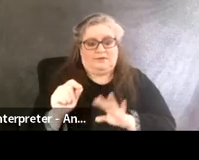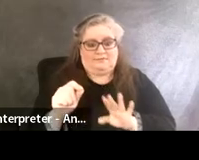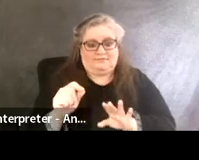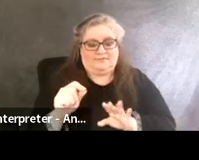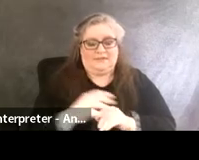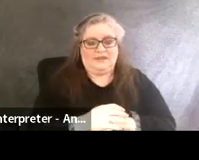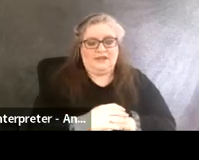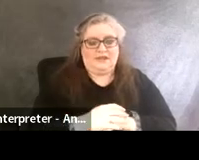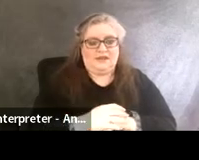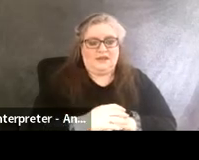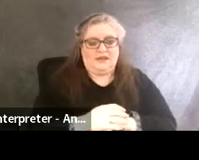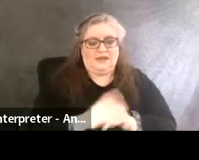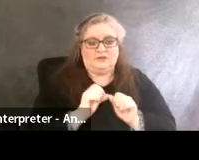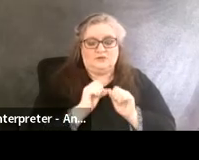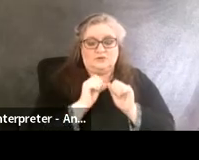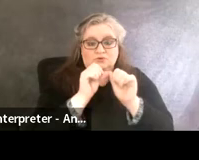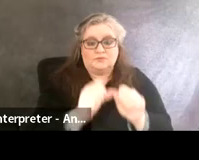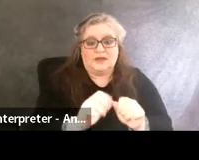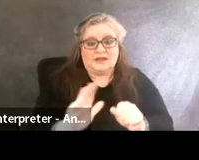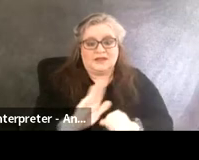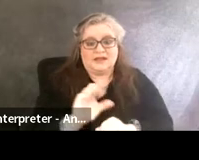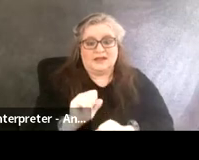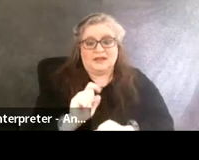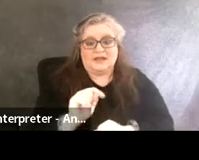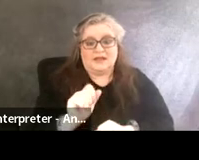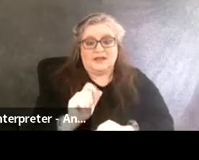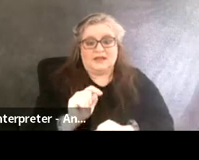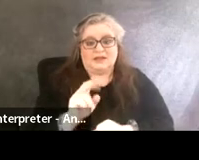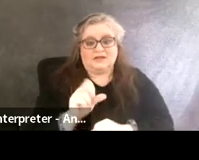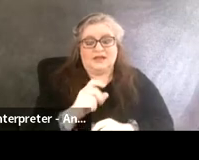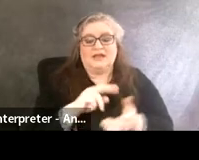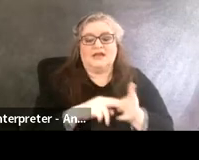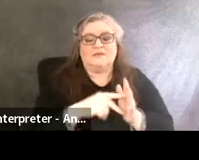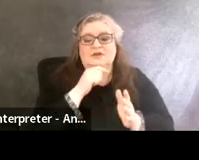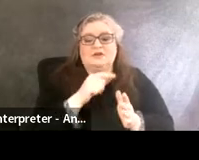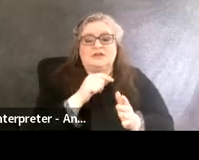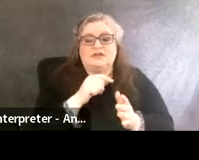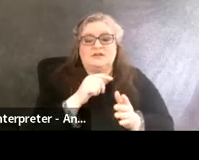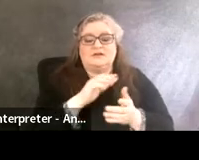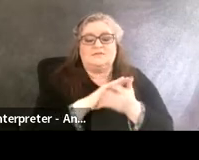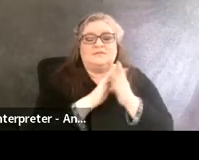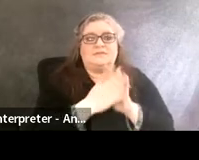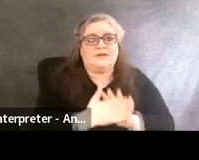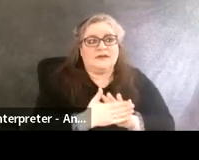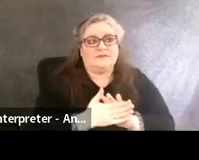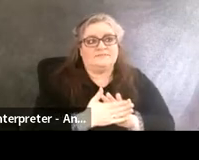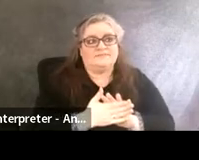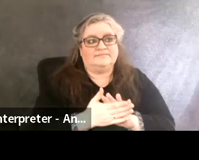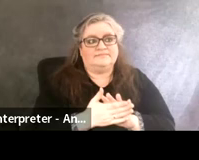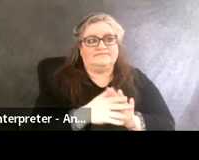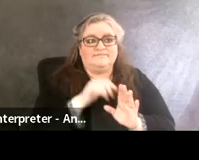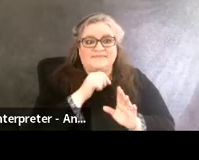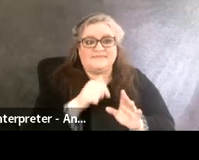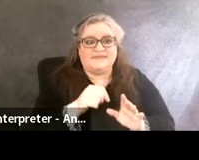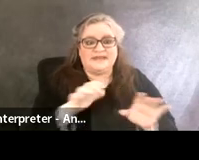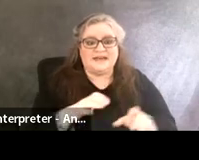To have maintained your status means that you did not become ineligible or inactive based